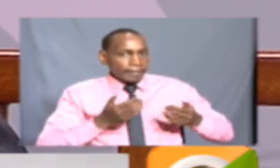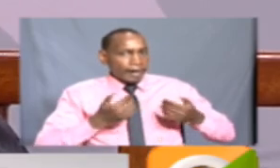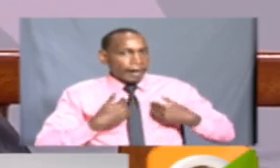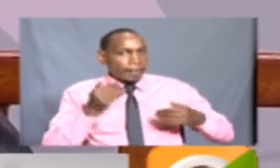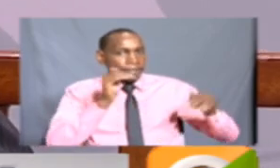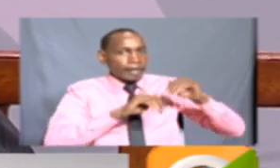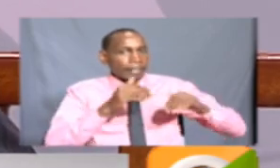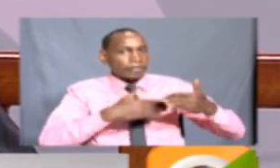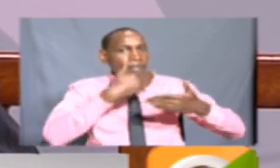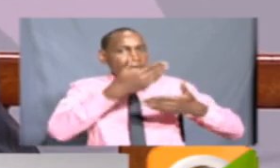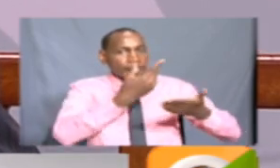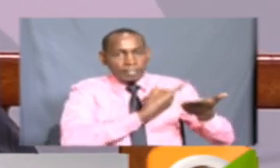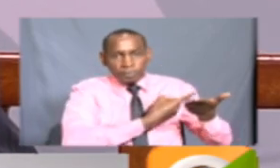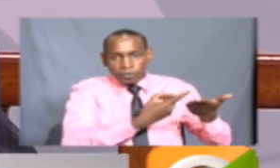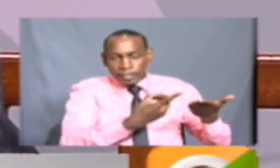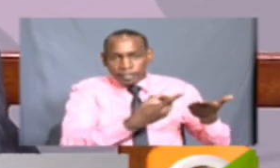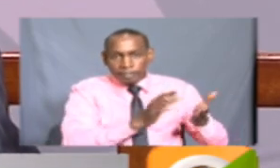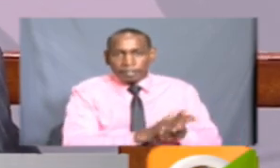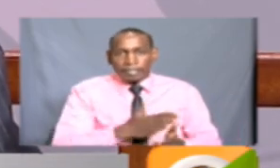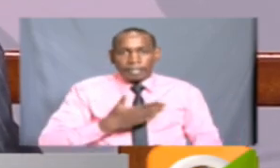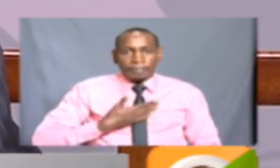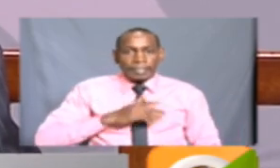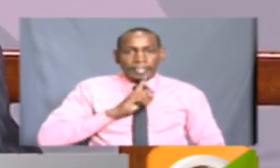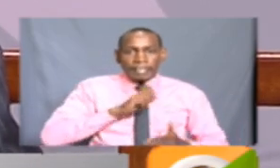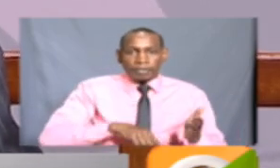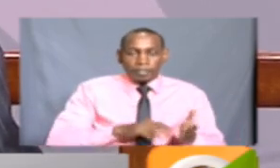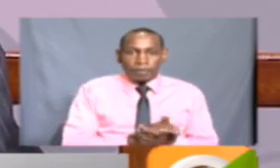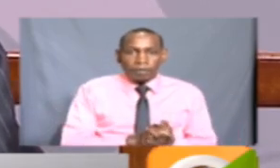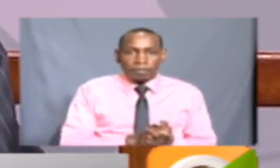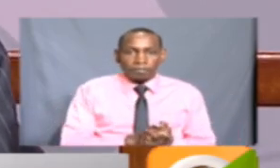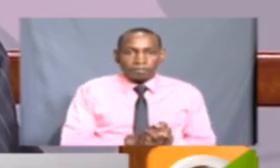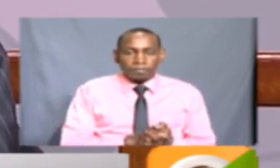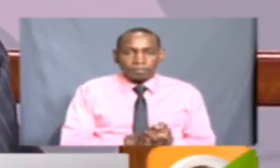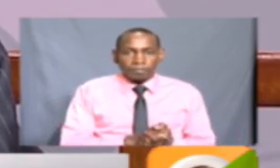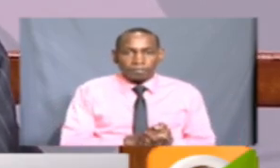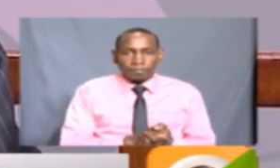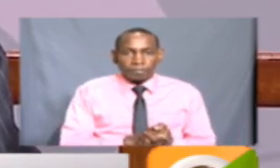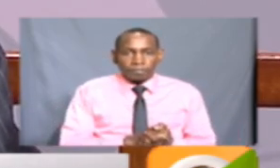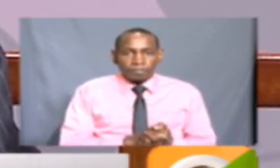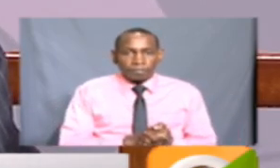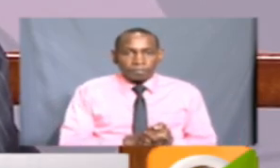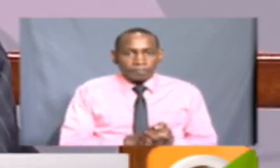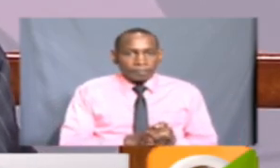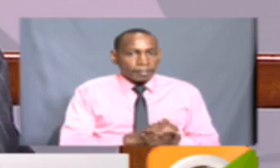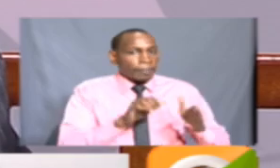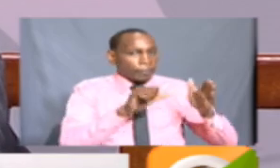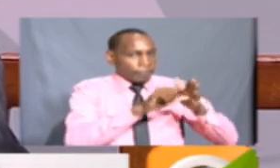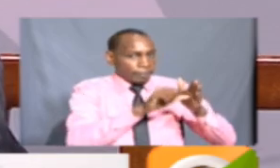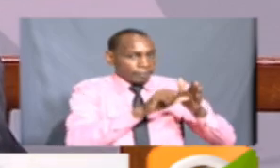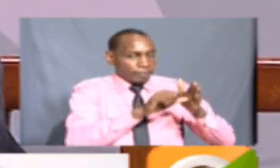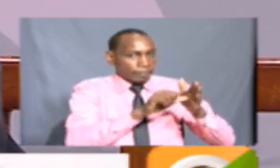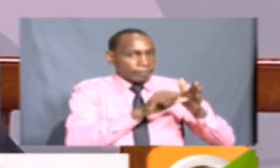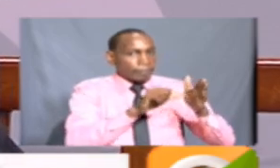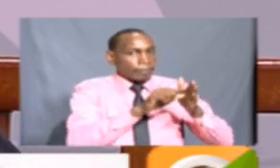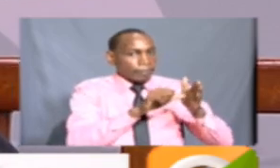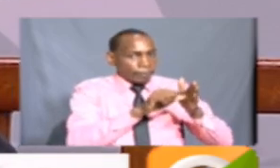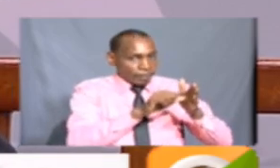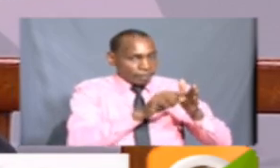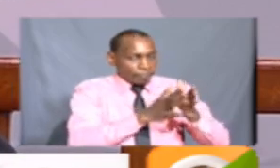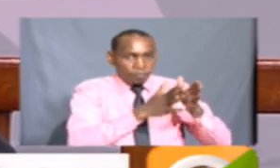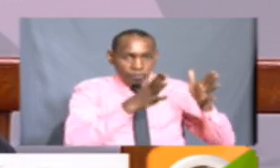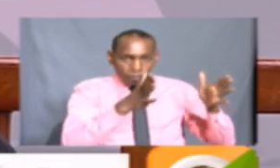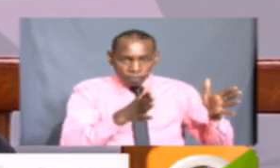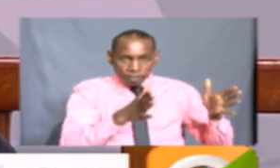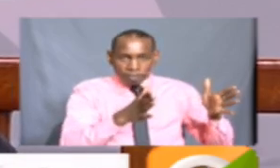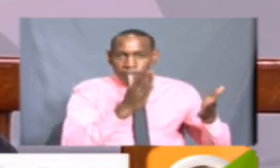elections next week. Tomorrow. And I said, that is our undoing. Yeah. And the tragedy of this is, and you've